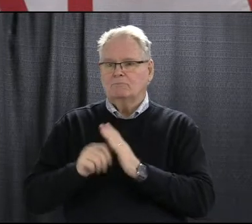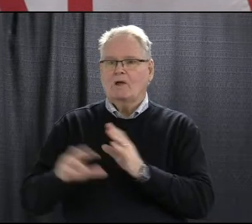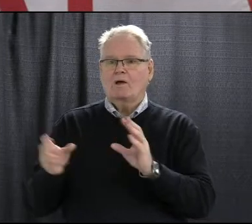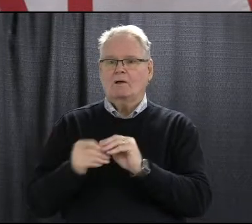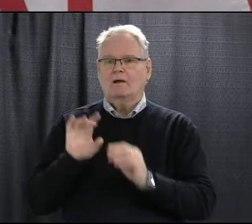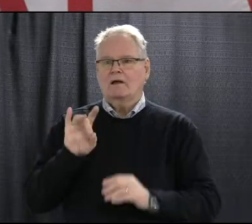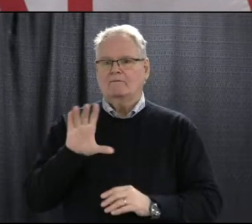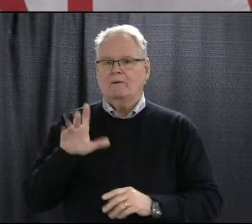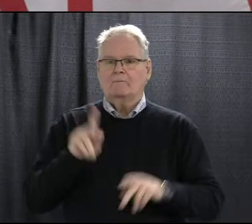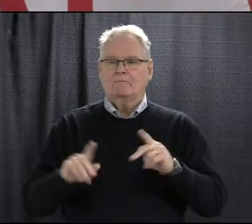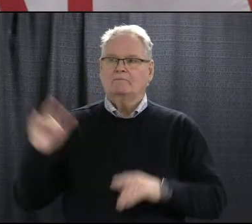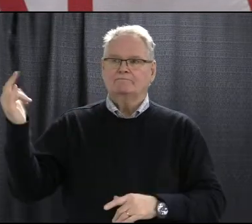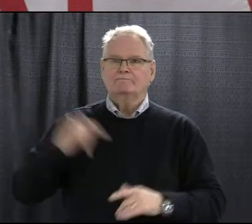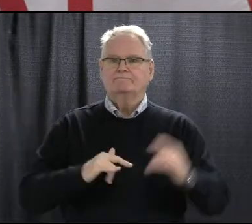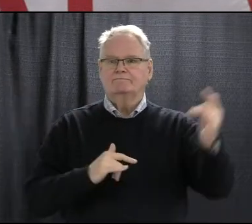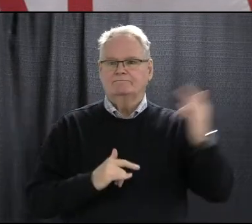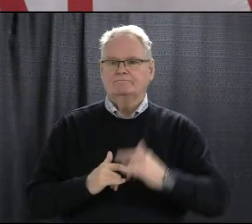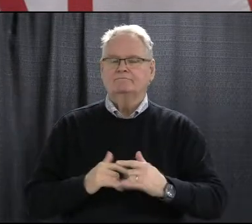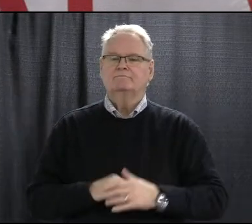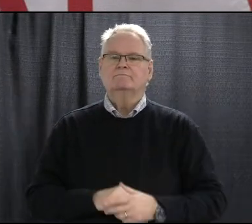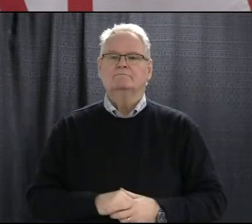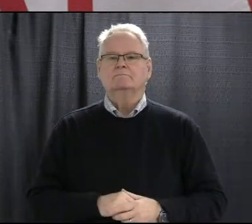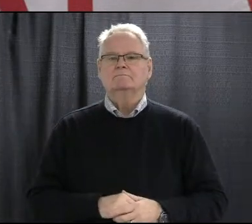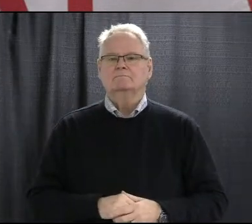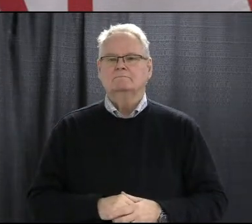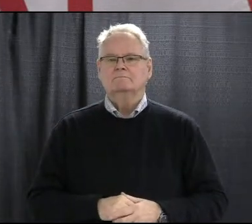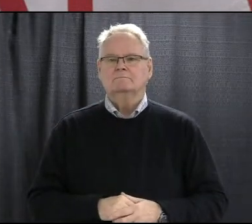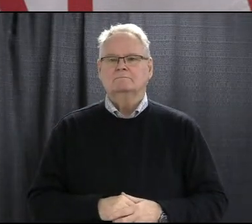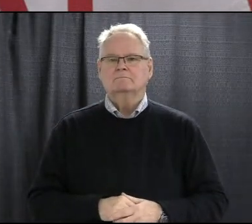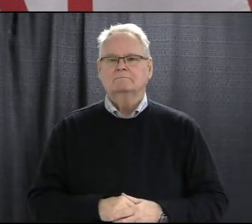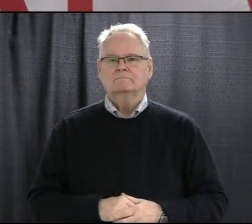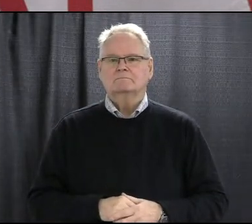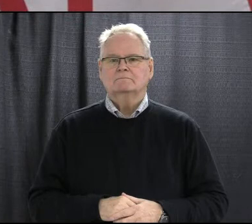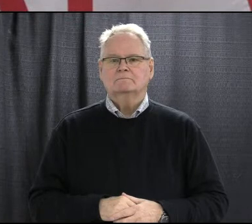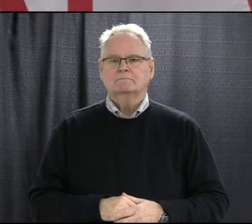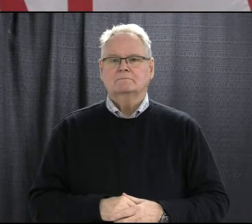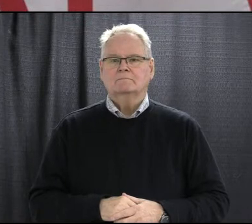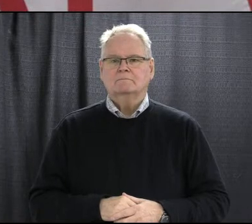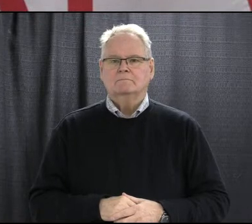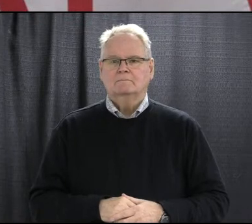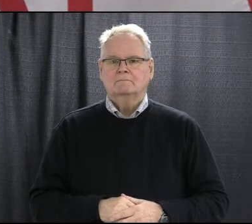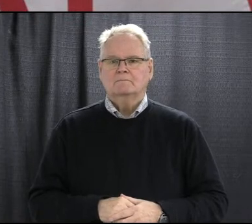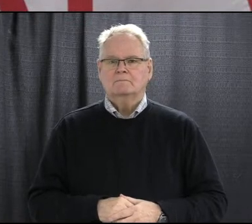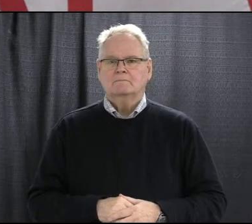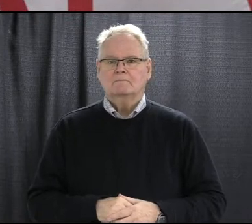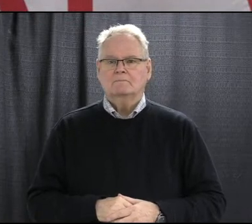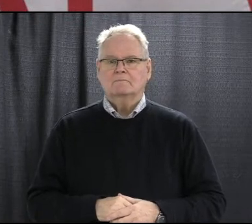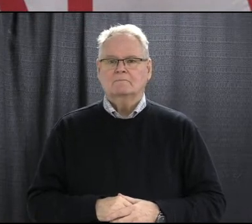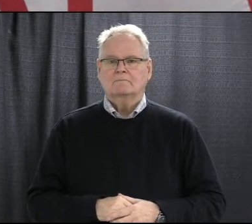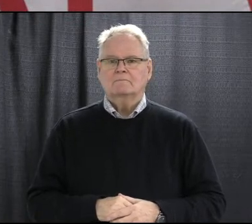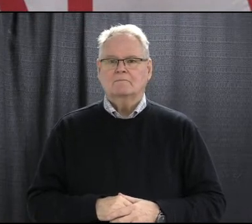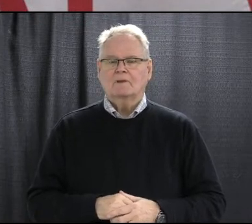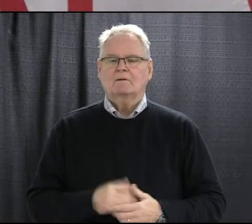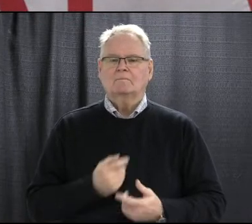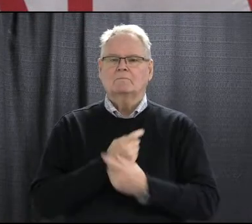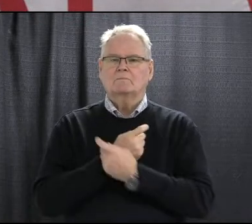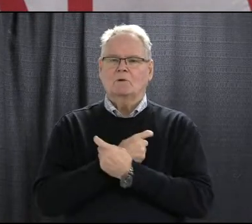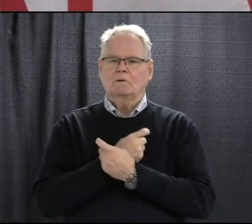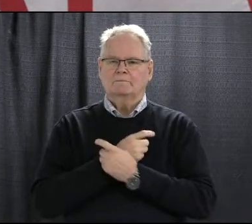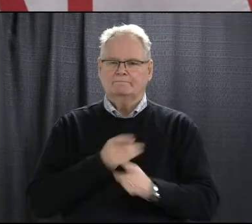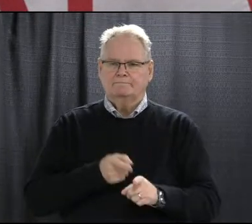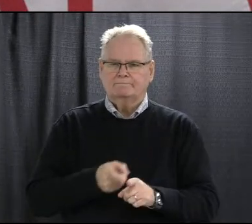have benefited since the start of this program. Our traveling orthopedic teams are allowing people to